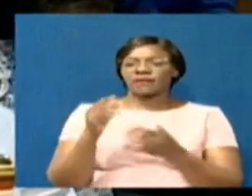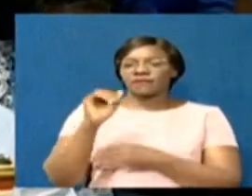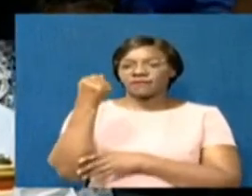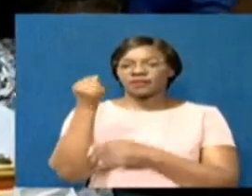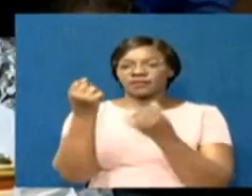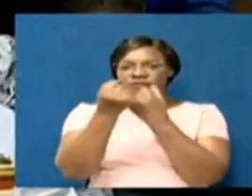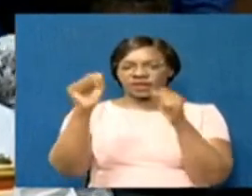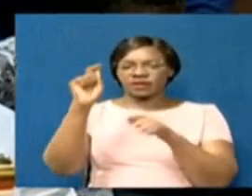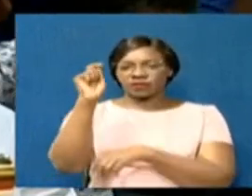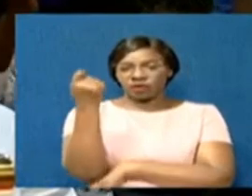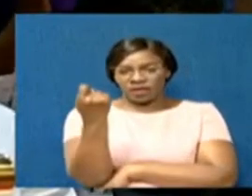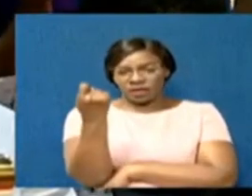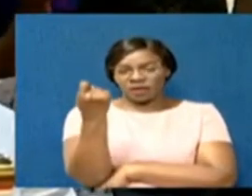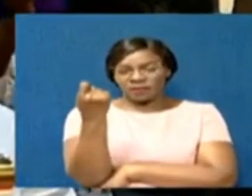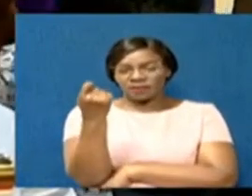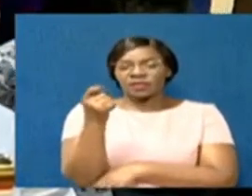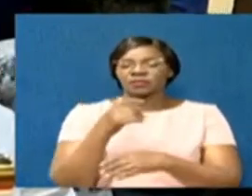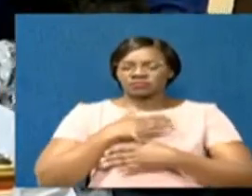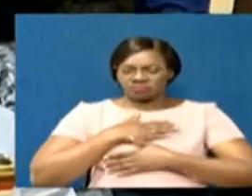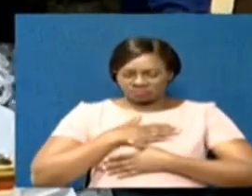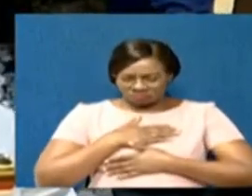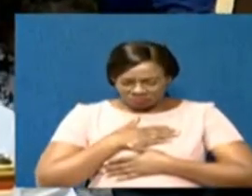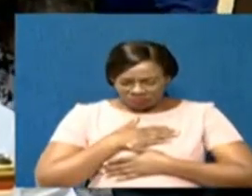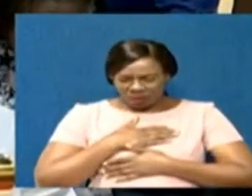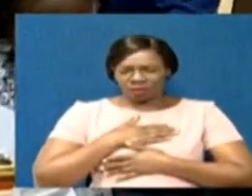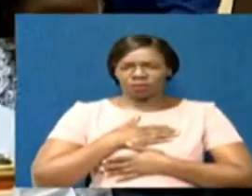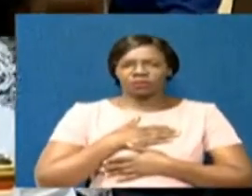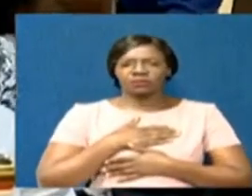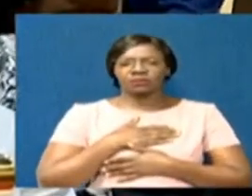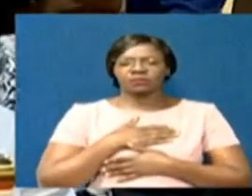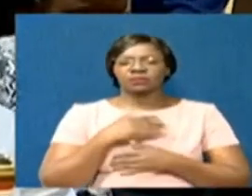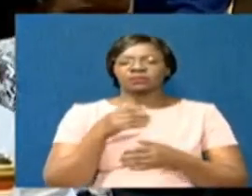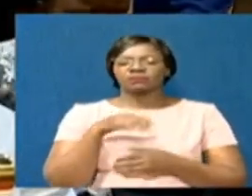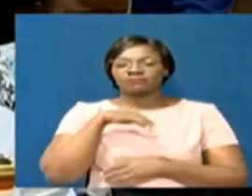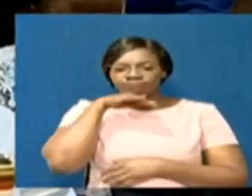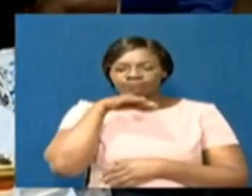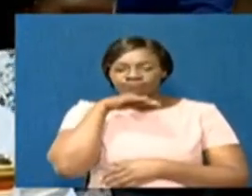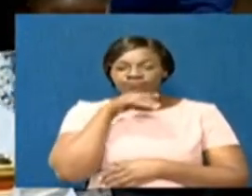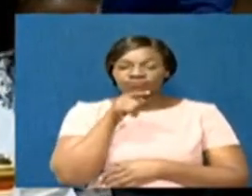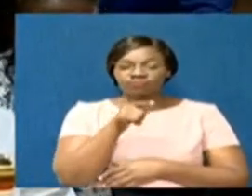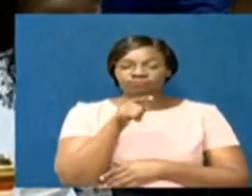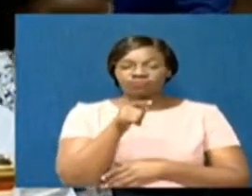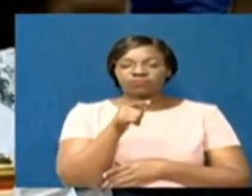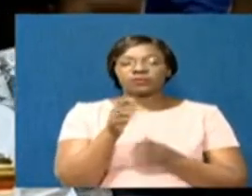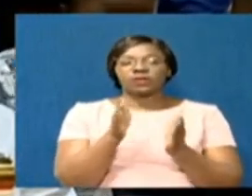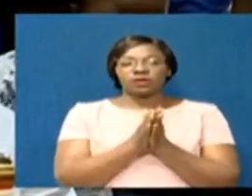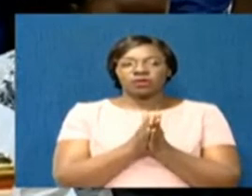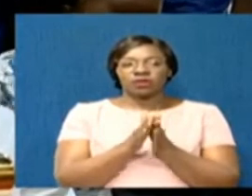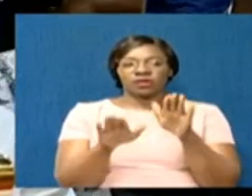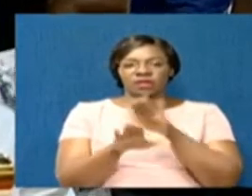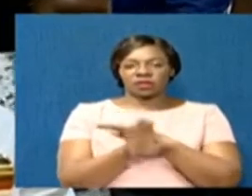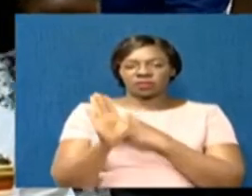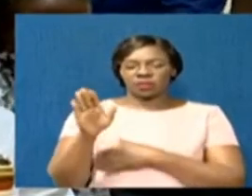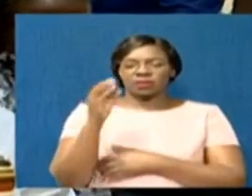the Republic of Kenya, the Right Honorable His Excellency Raila Amolo Odinga, and his deputy